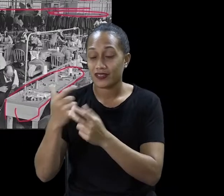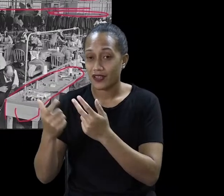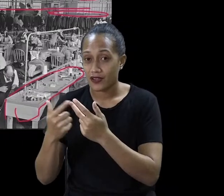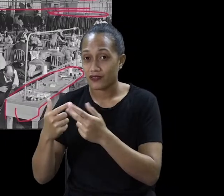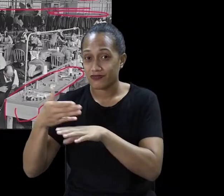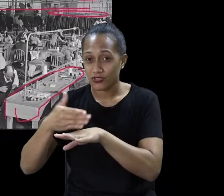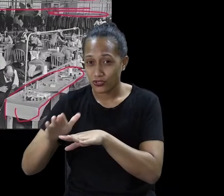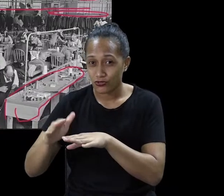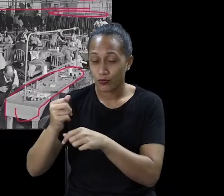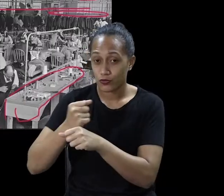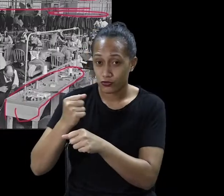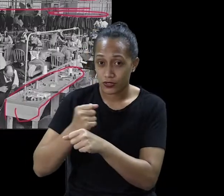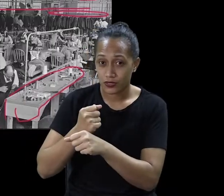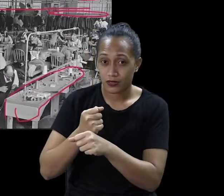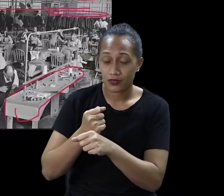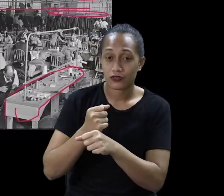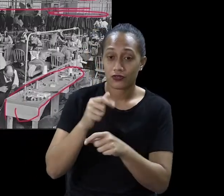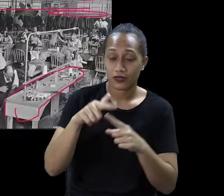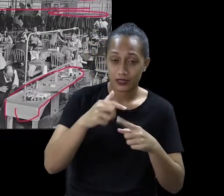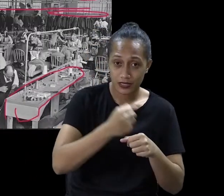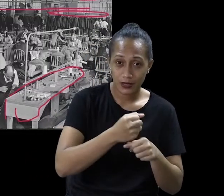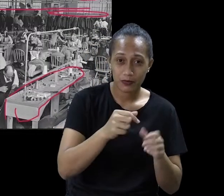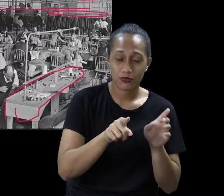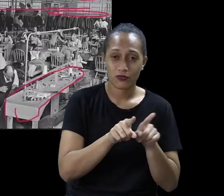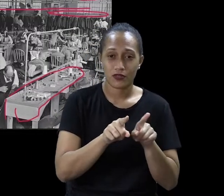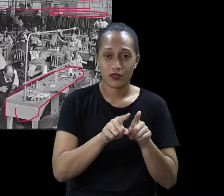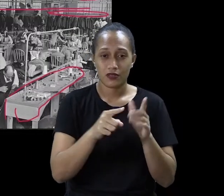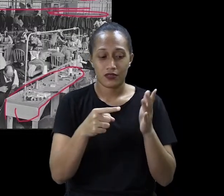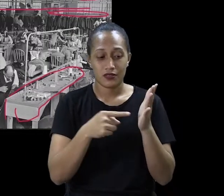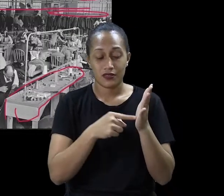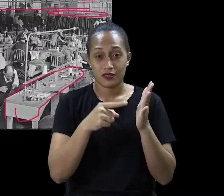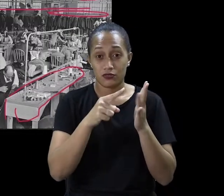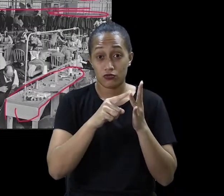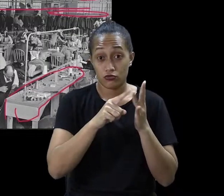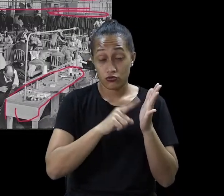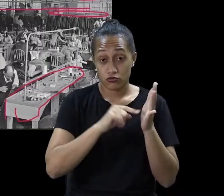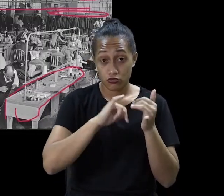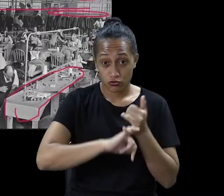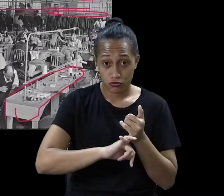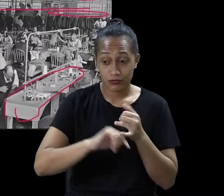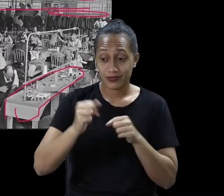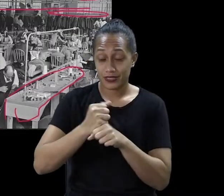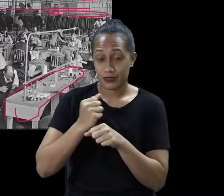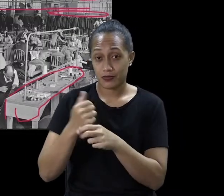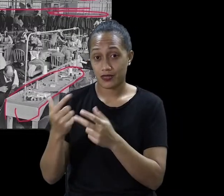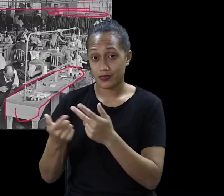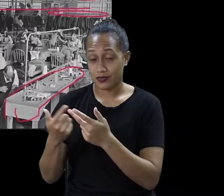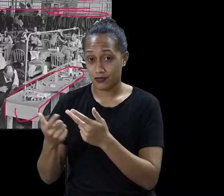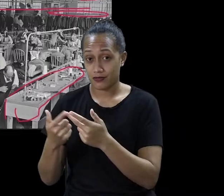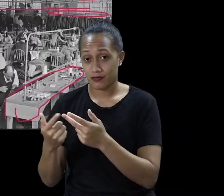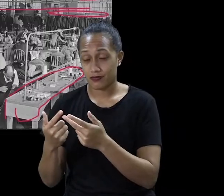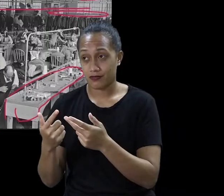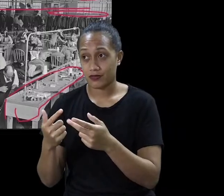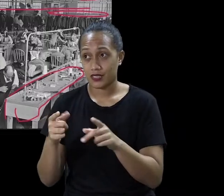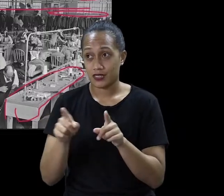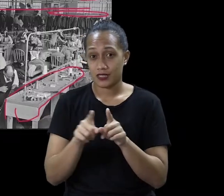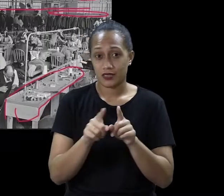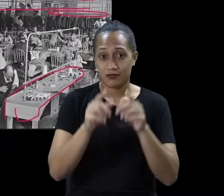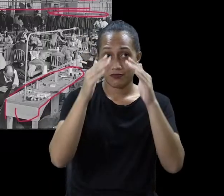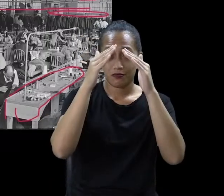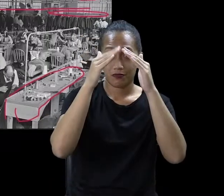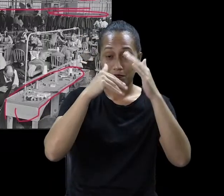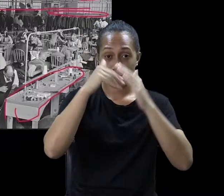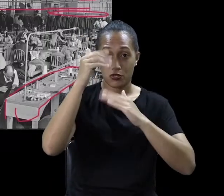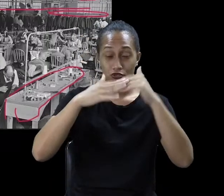when people talk about capital, they'll often include financial capital, financial assets that could be used to get benefit in the future, things